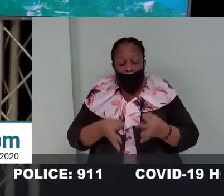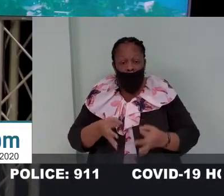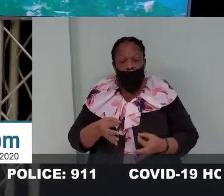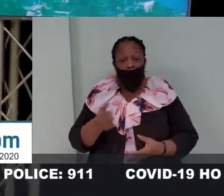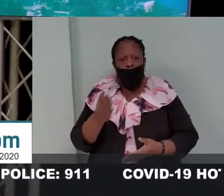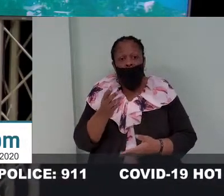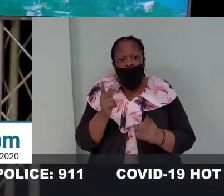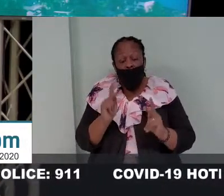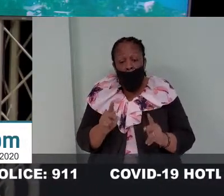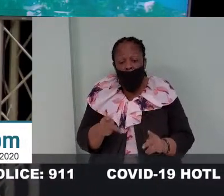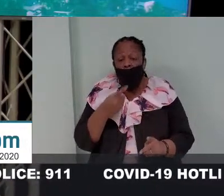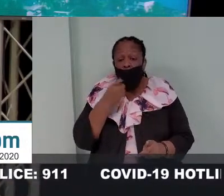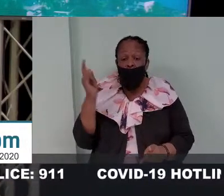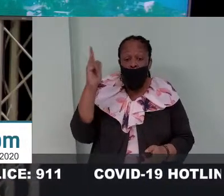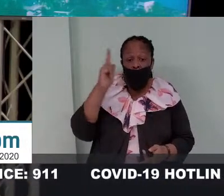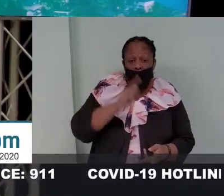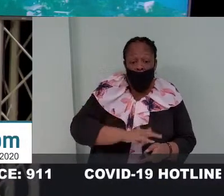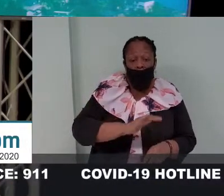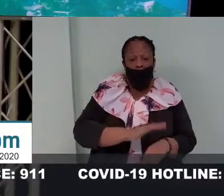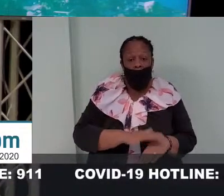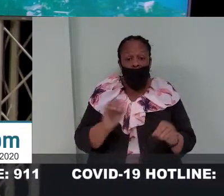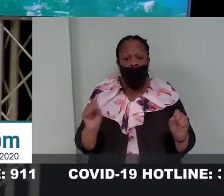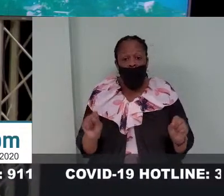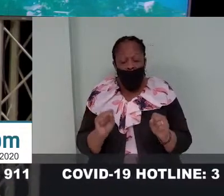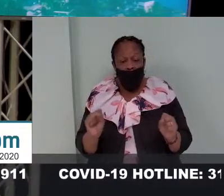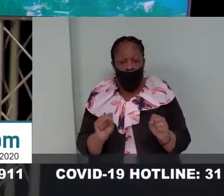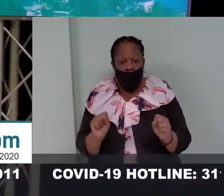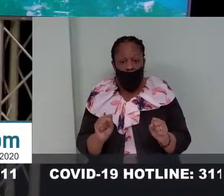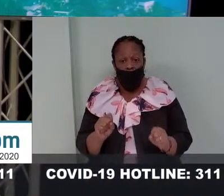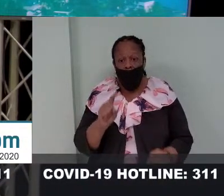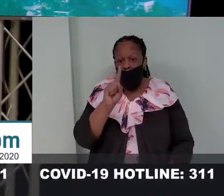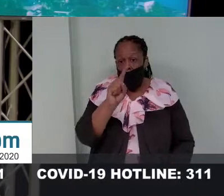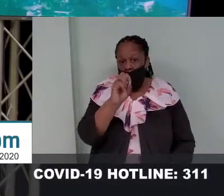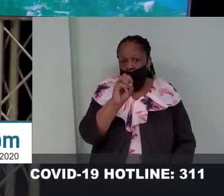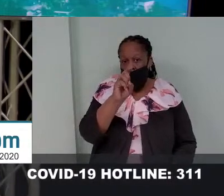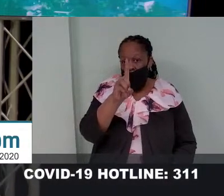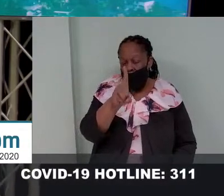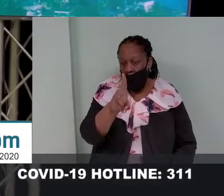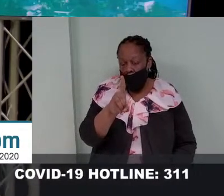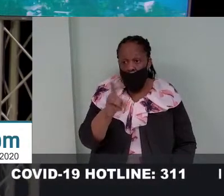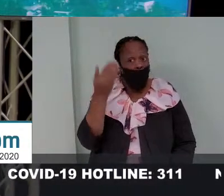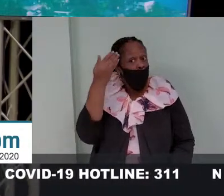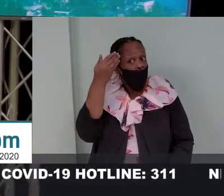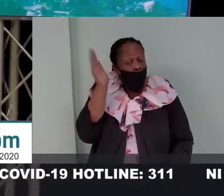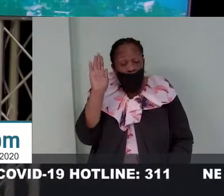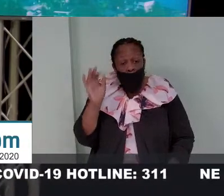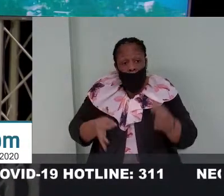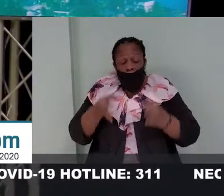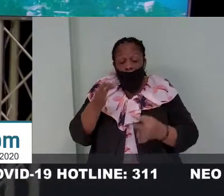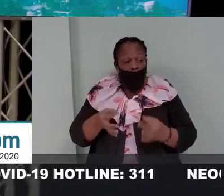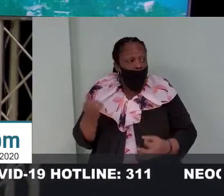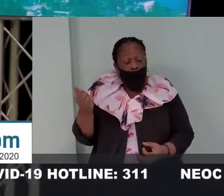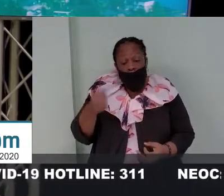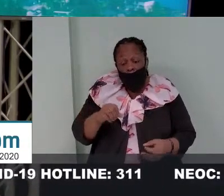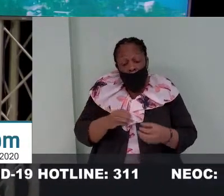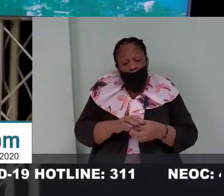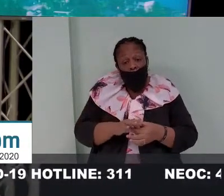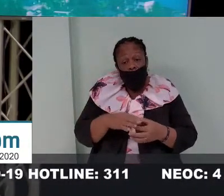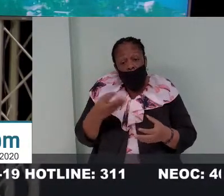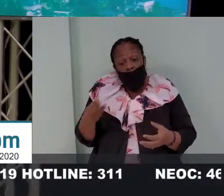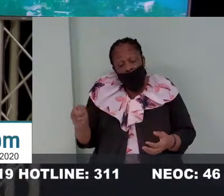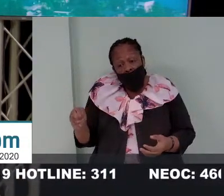101 passengers or 102 passengers that have arrived will turn out to be a positive case. However, we are hopeful that all